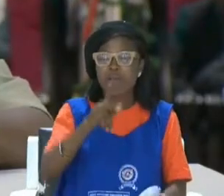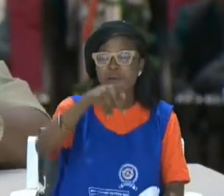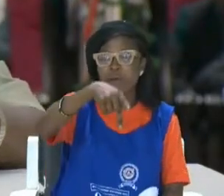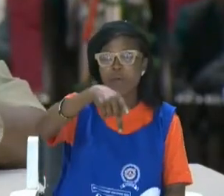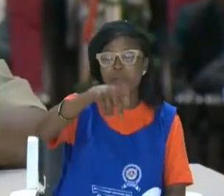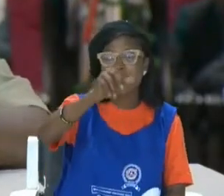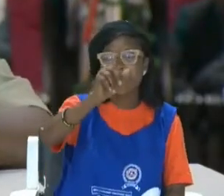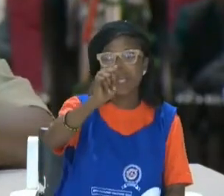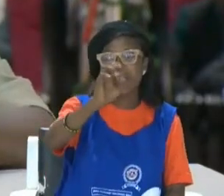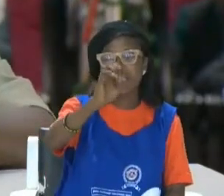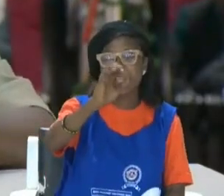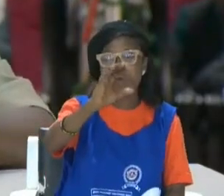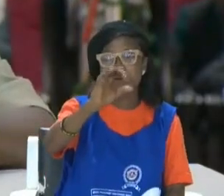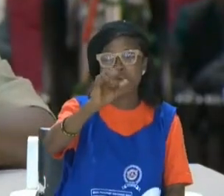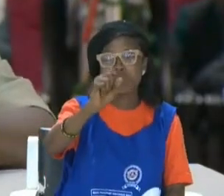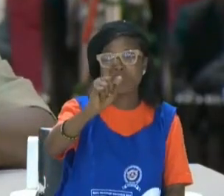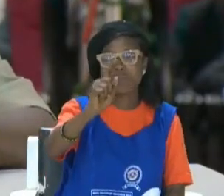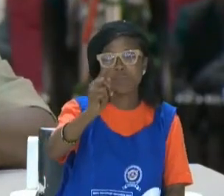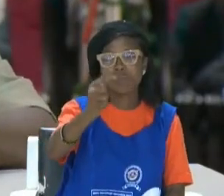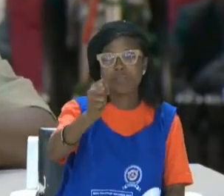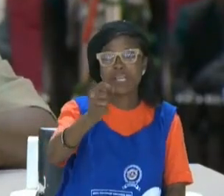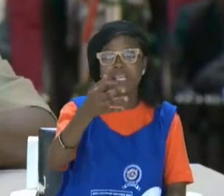and the Holy Spirit came.